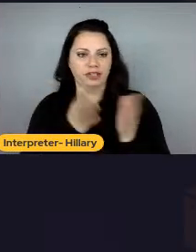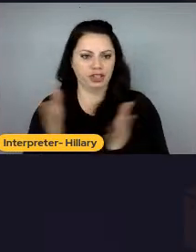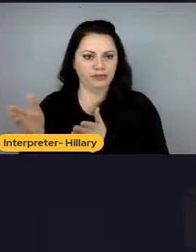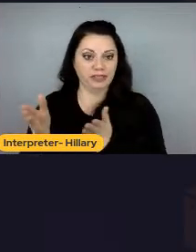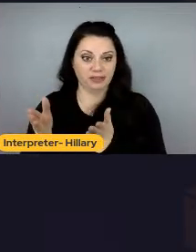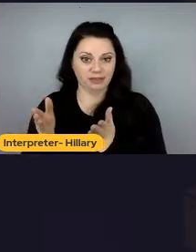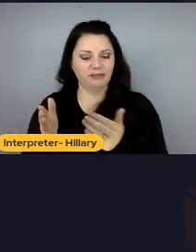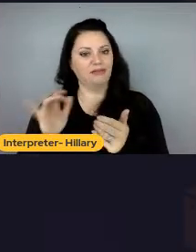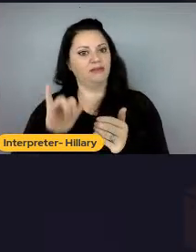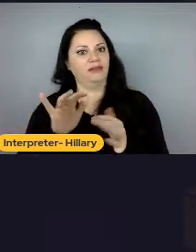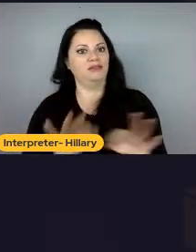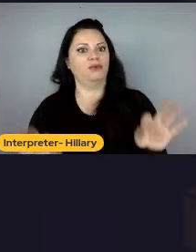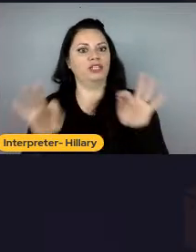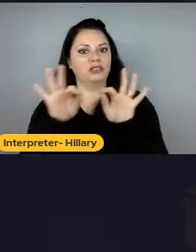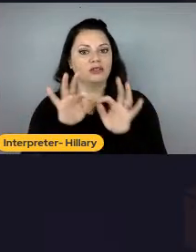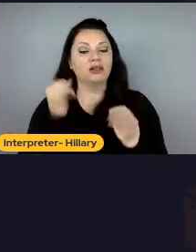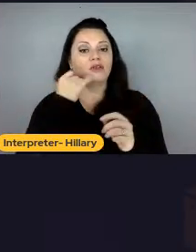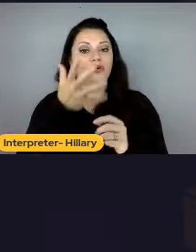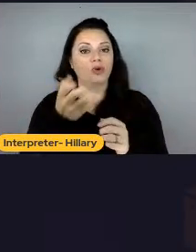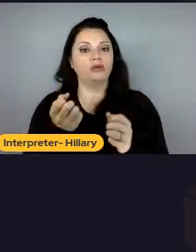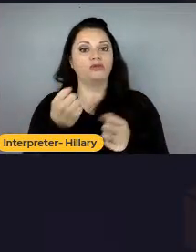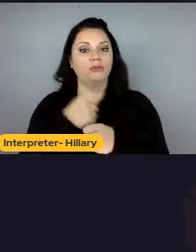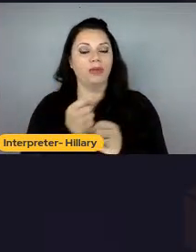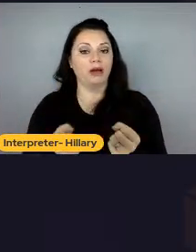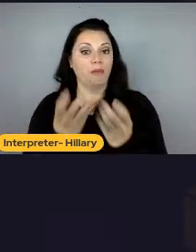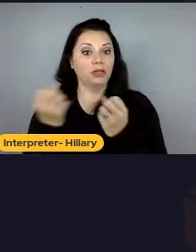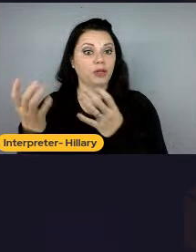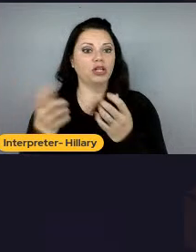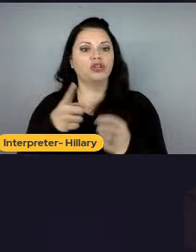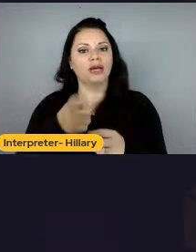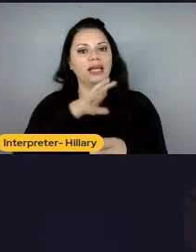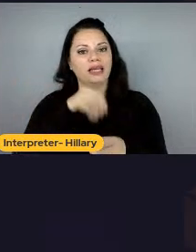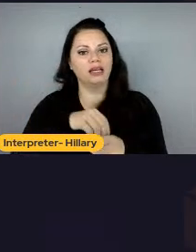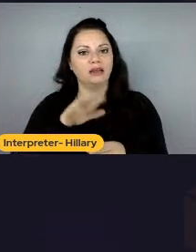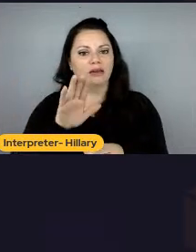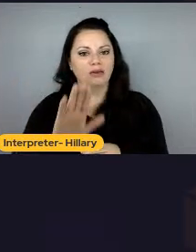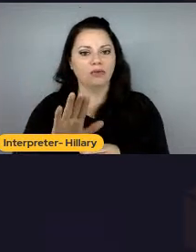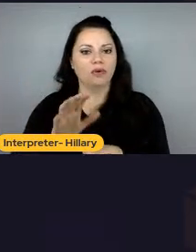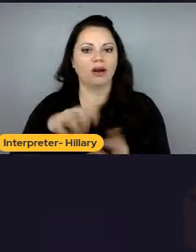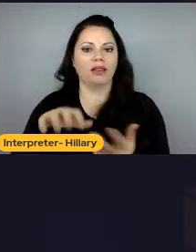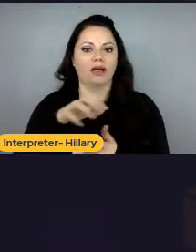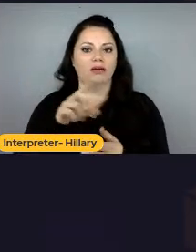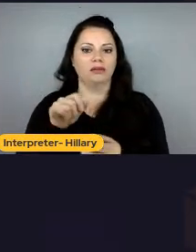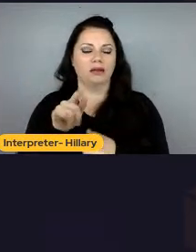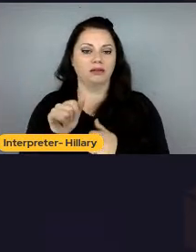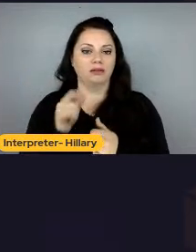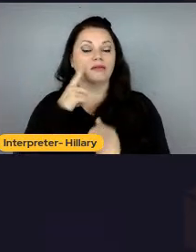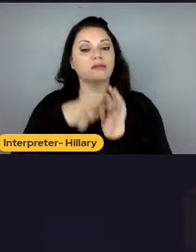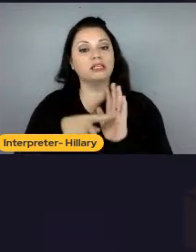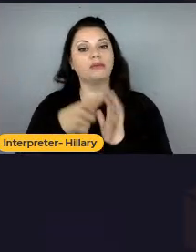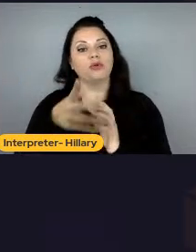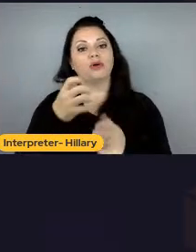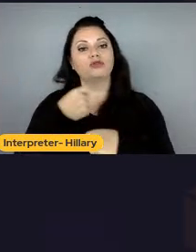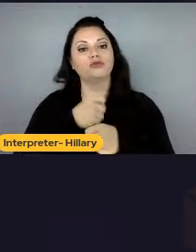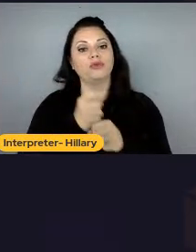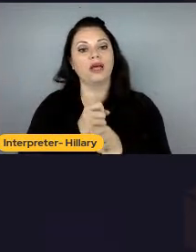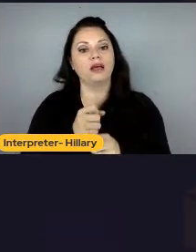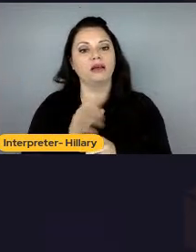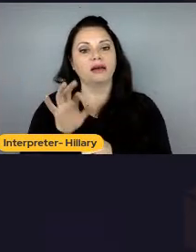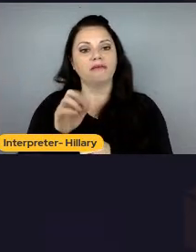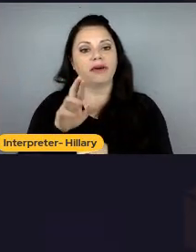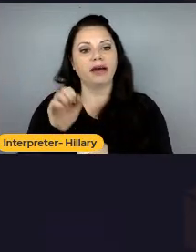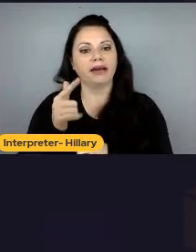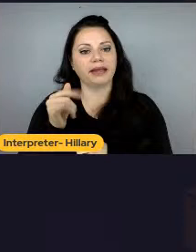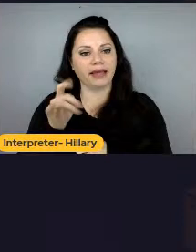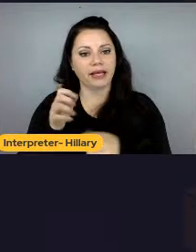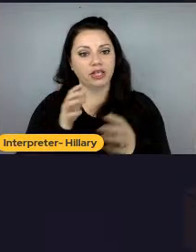if you want to create multiple resources, you can do it all in your code editor. So for example, if you want to create a Fargate service and then you want